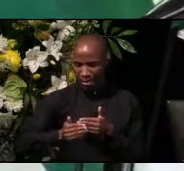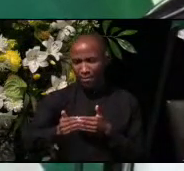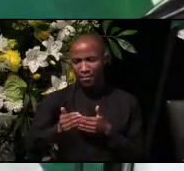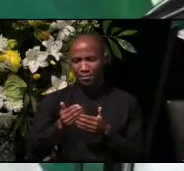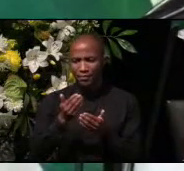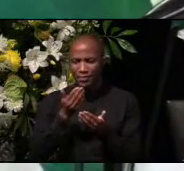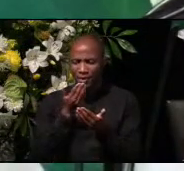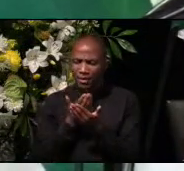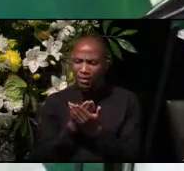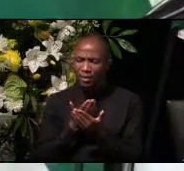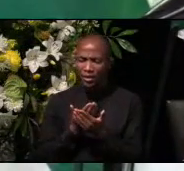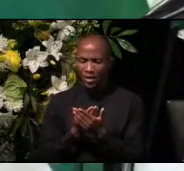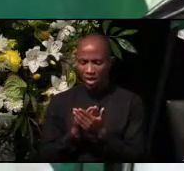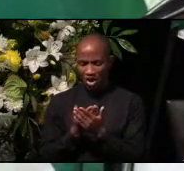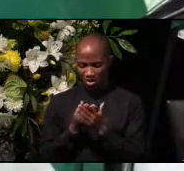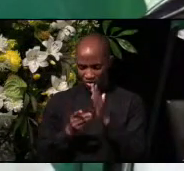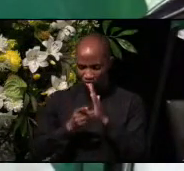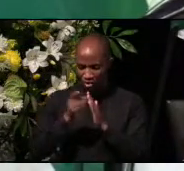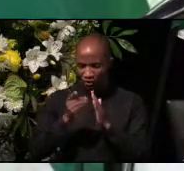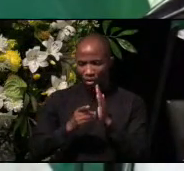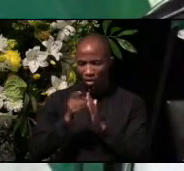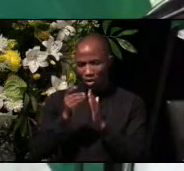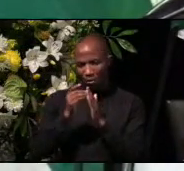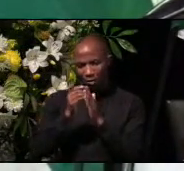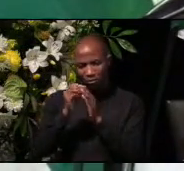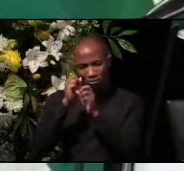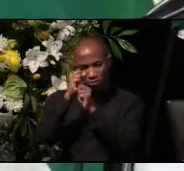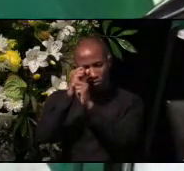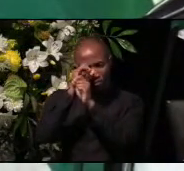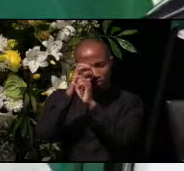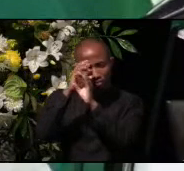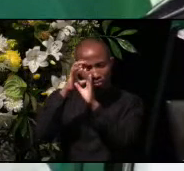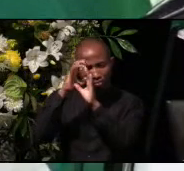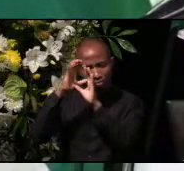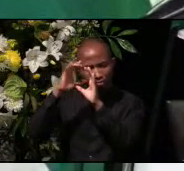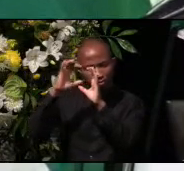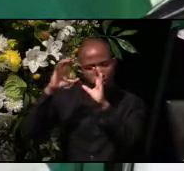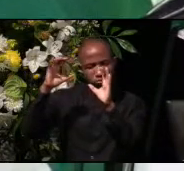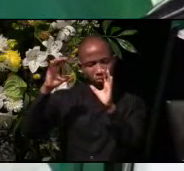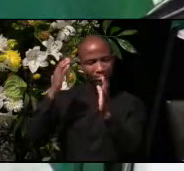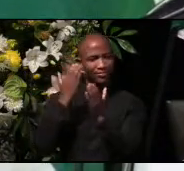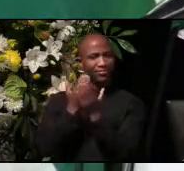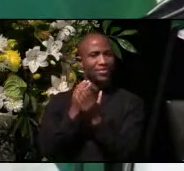this new vision this new consciousness